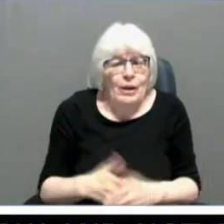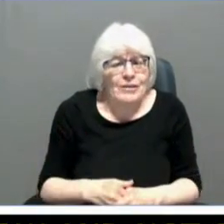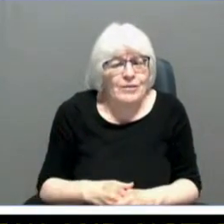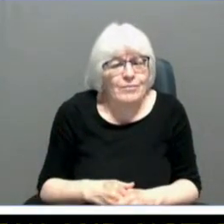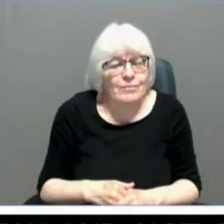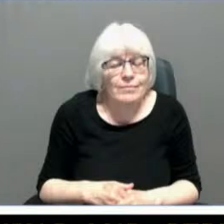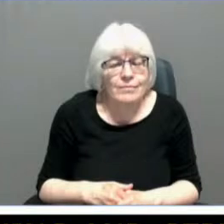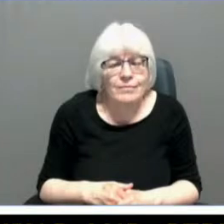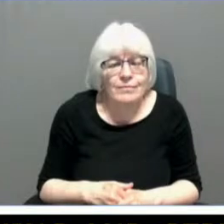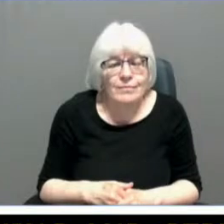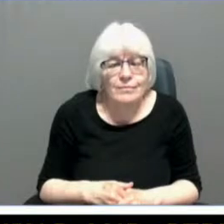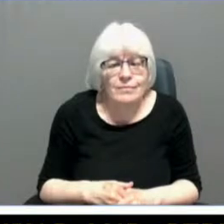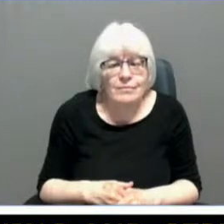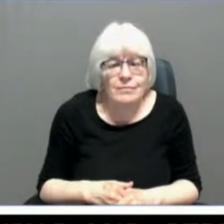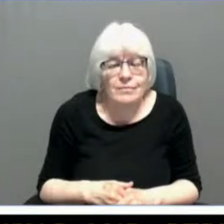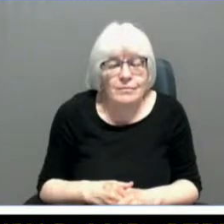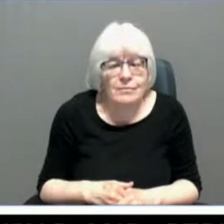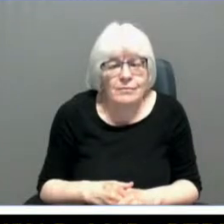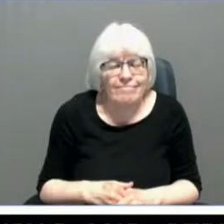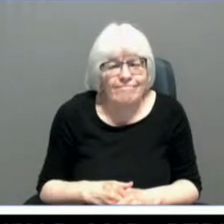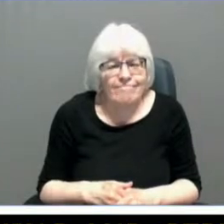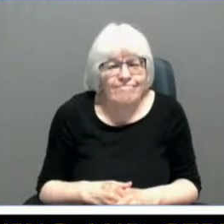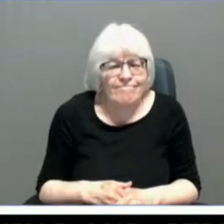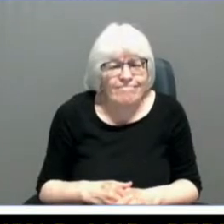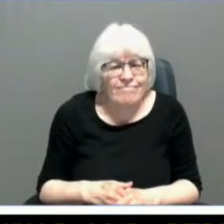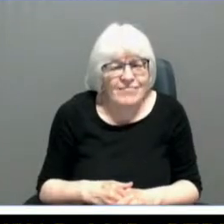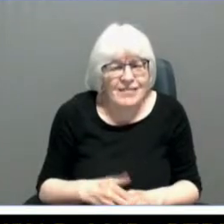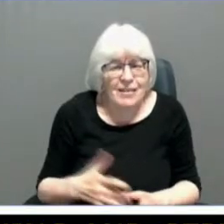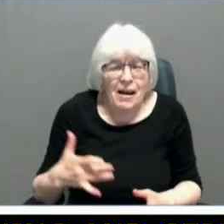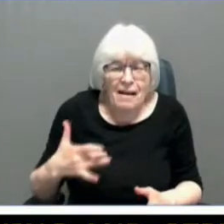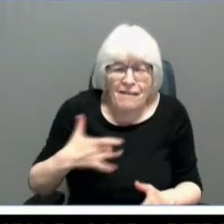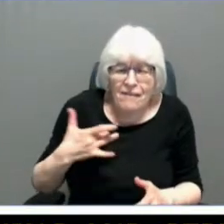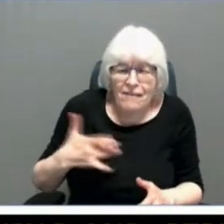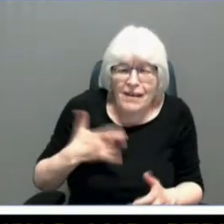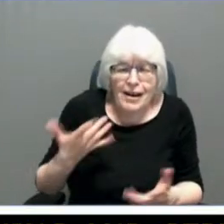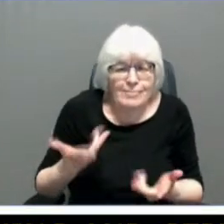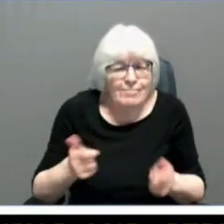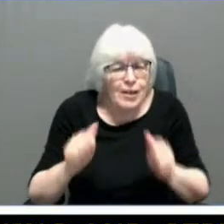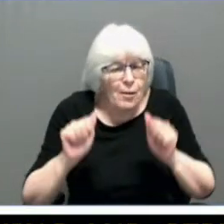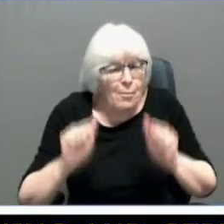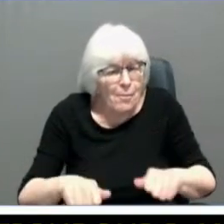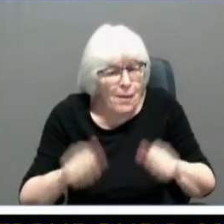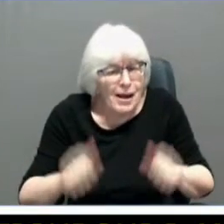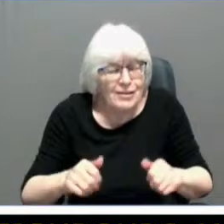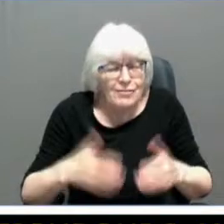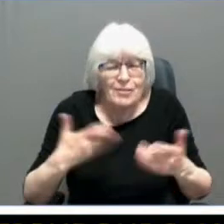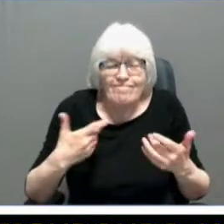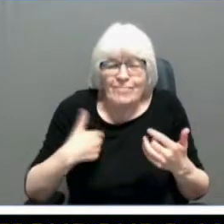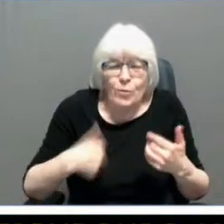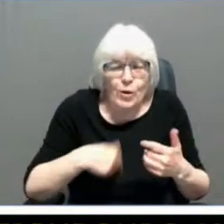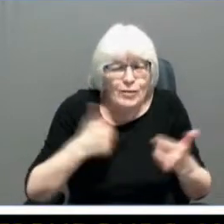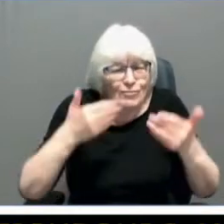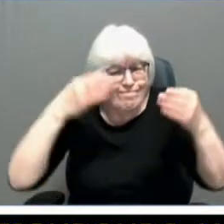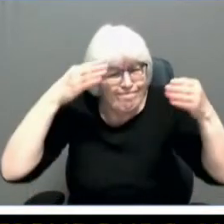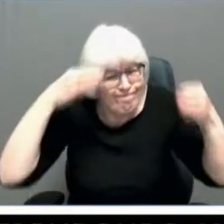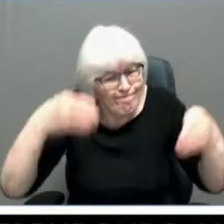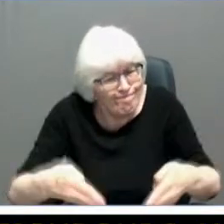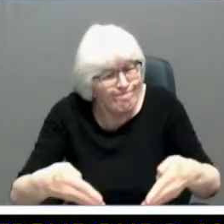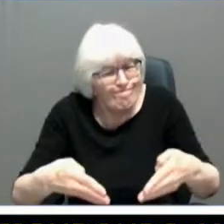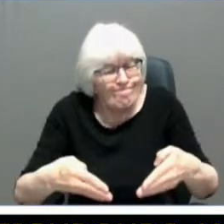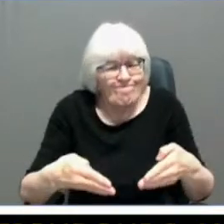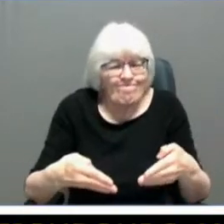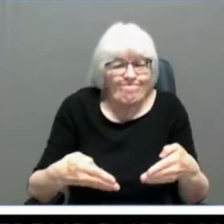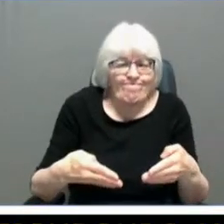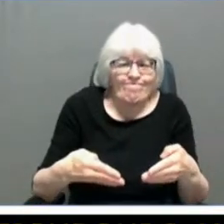well, what's possible? I mean, we're really focused on looking for help